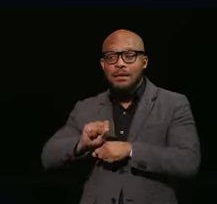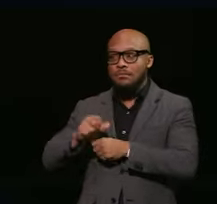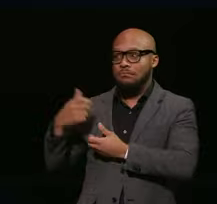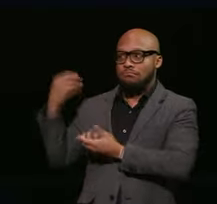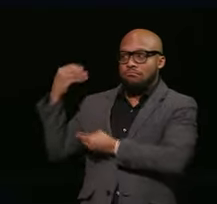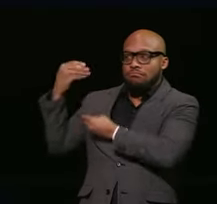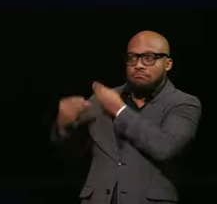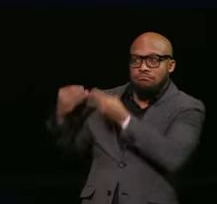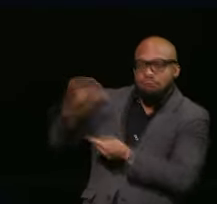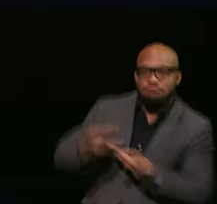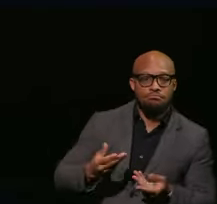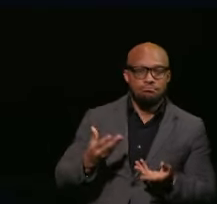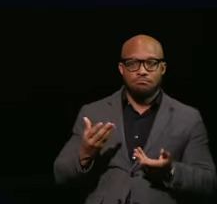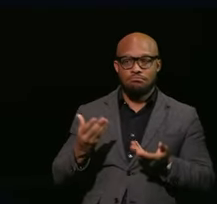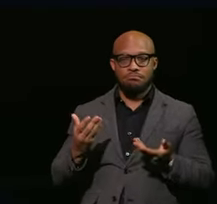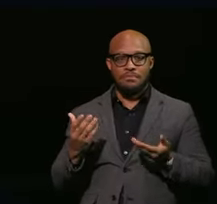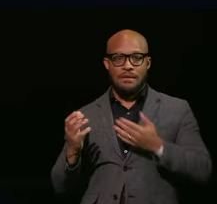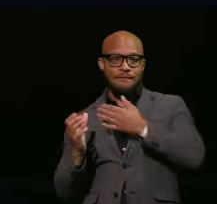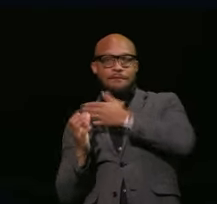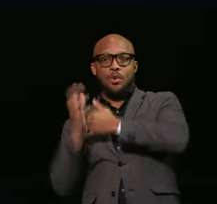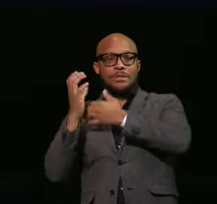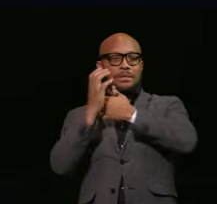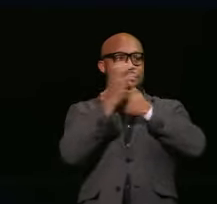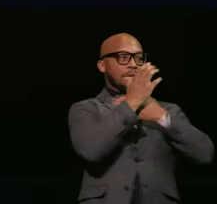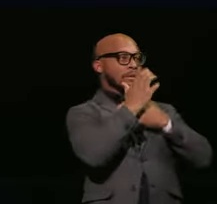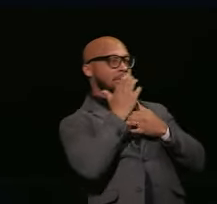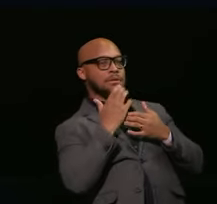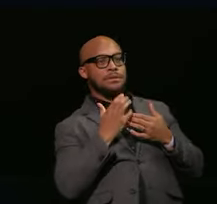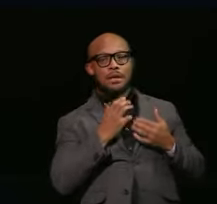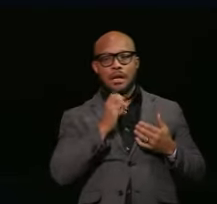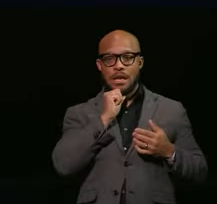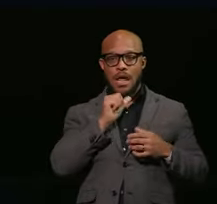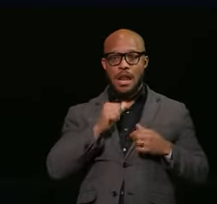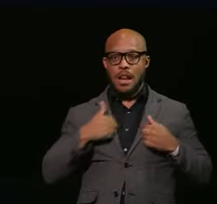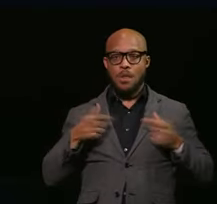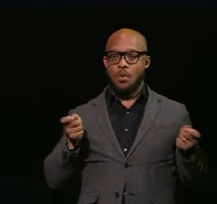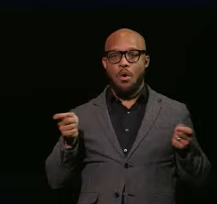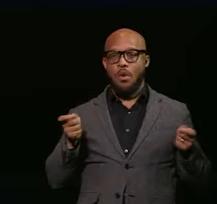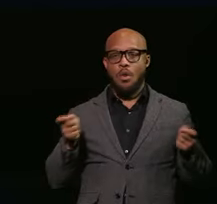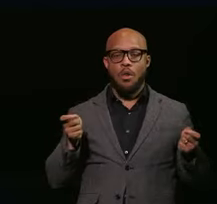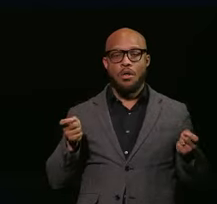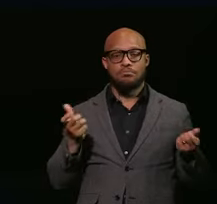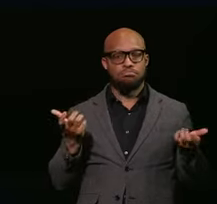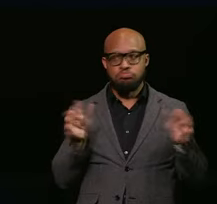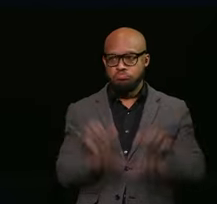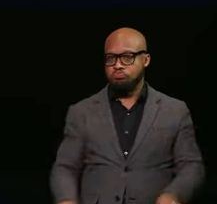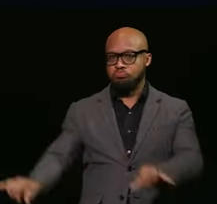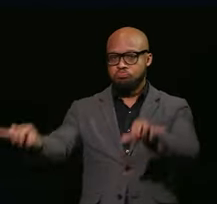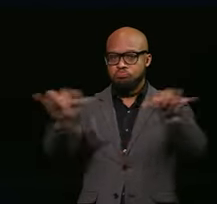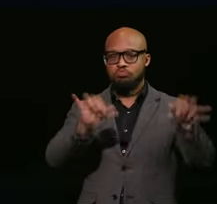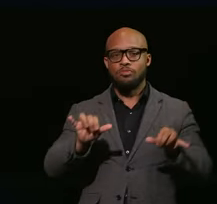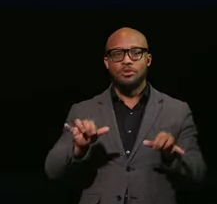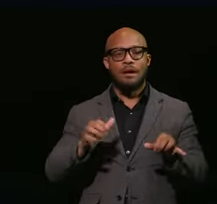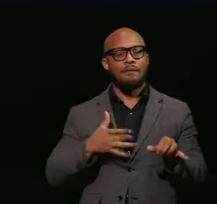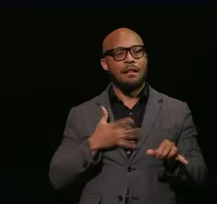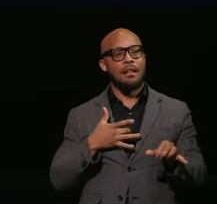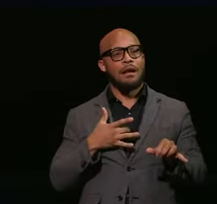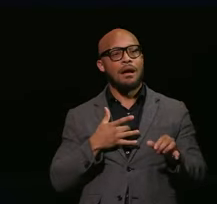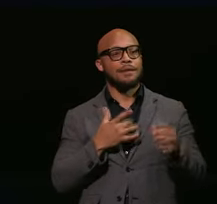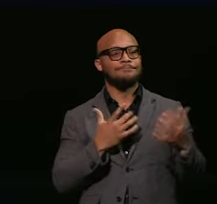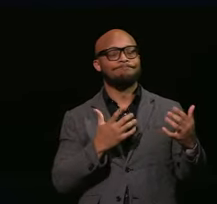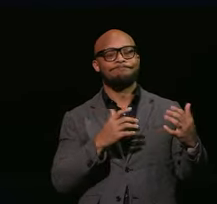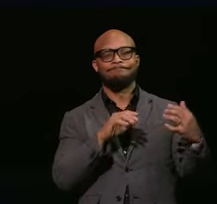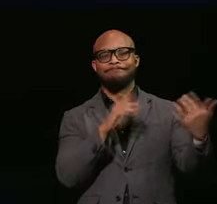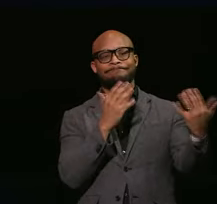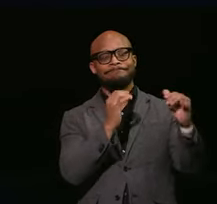So I feel my job as a documentary filmmaker is not to judge, but rather to present. You know, it's to actually just sort of capture the truth and the